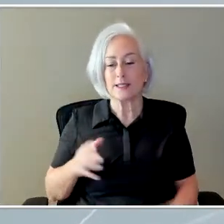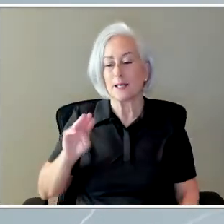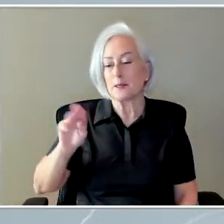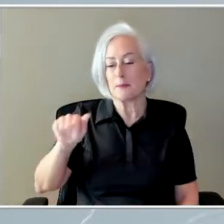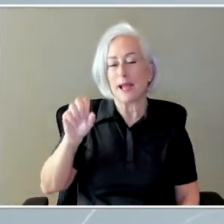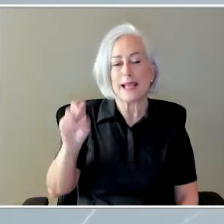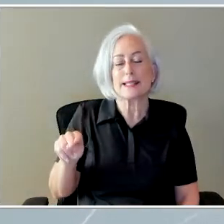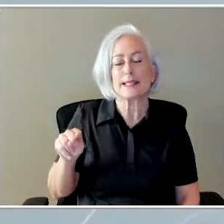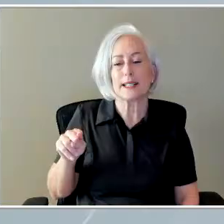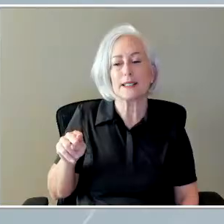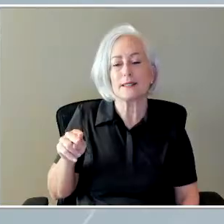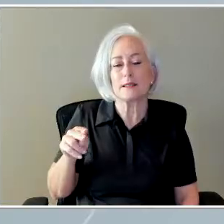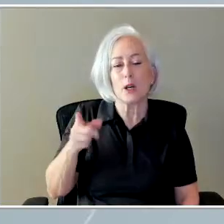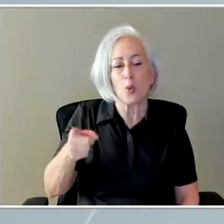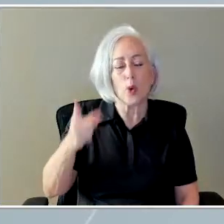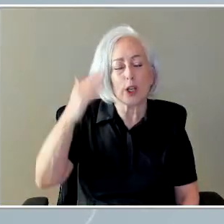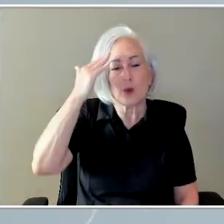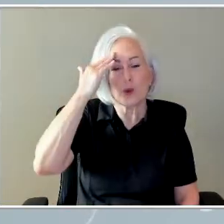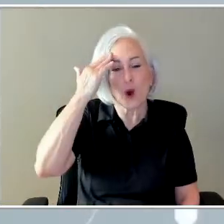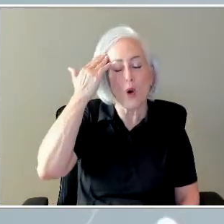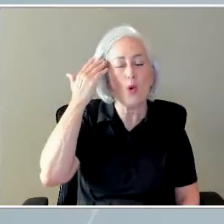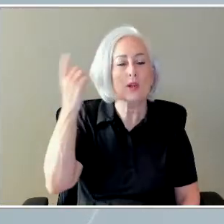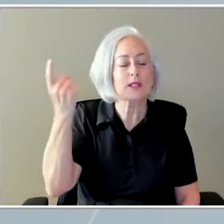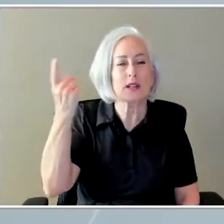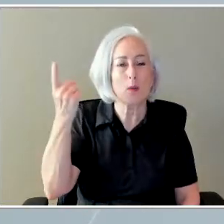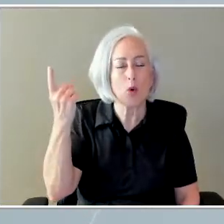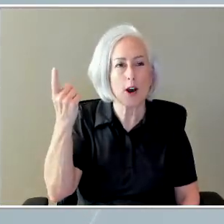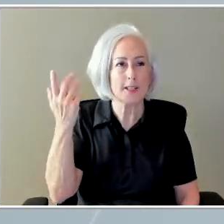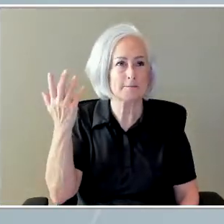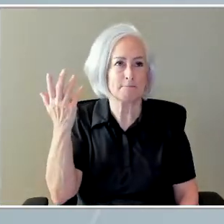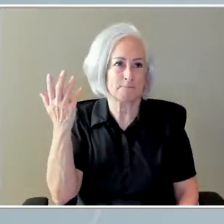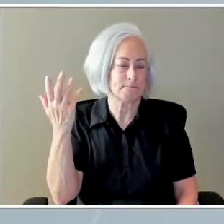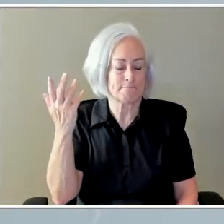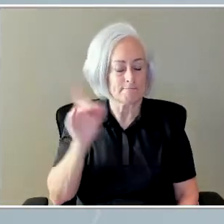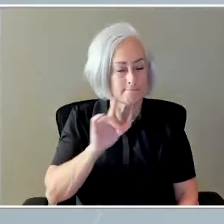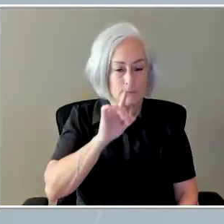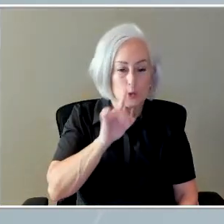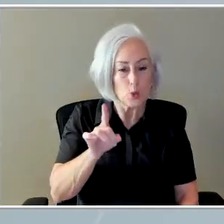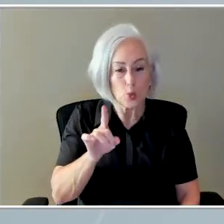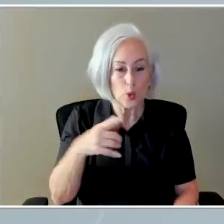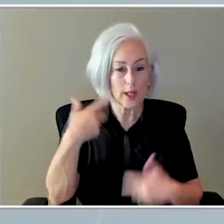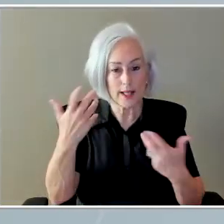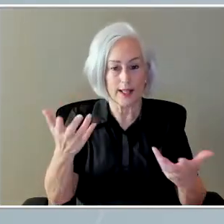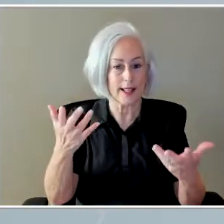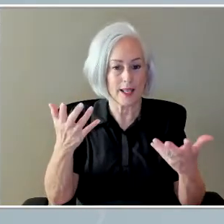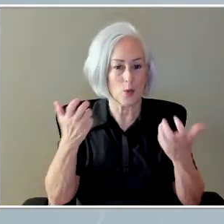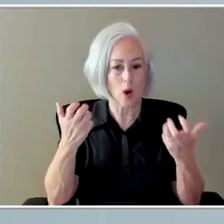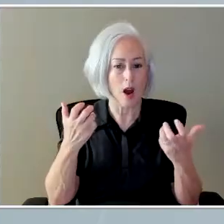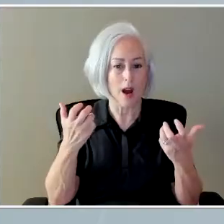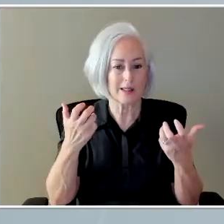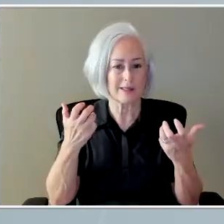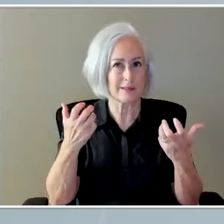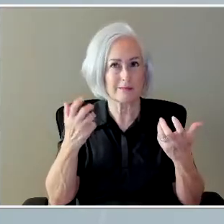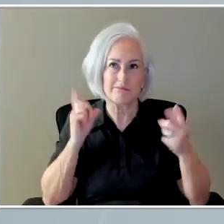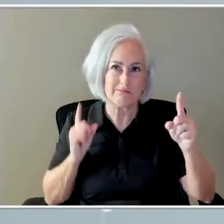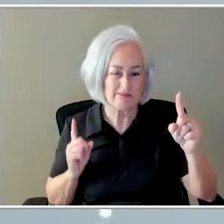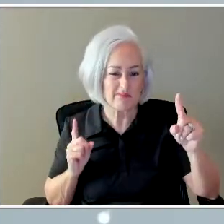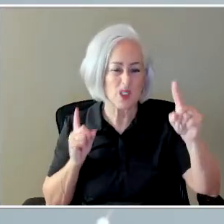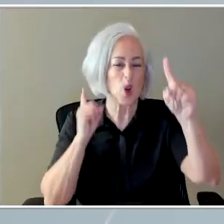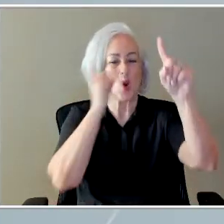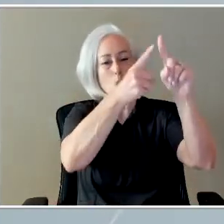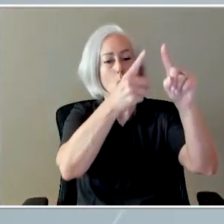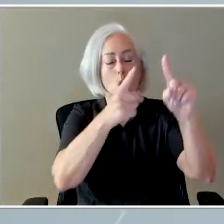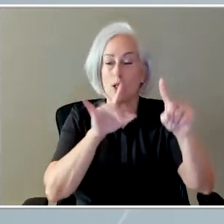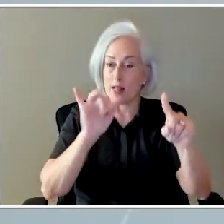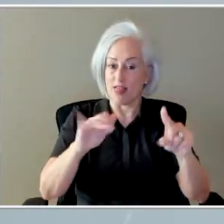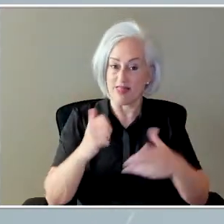I mean, when you know someone is just really has a big goal, does that really change